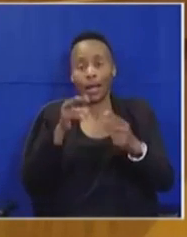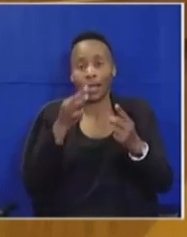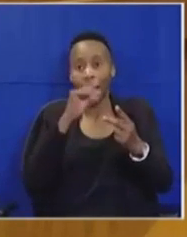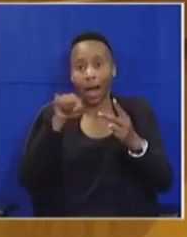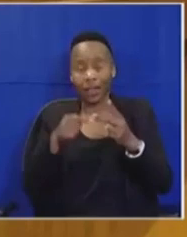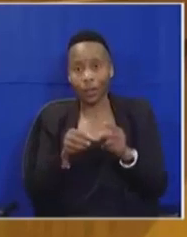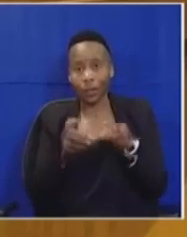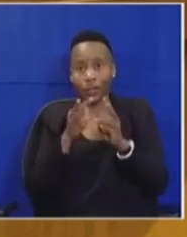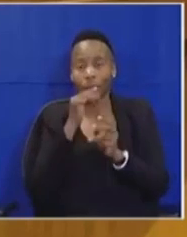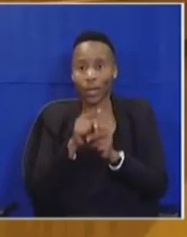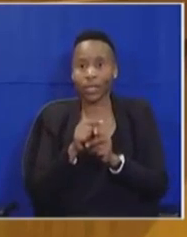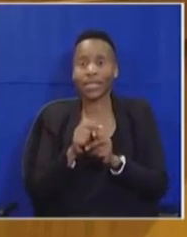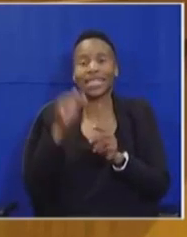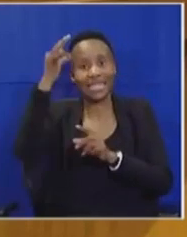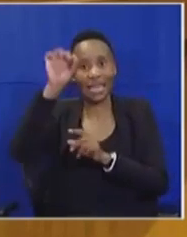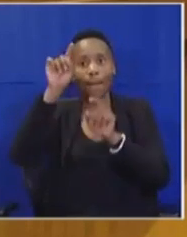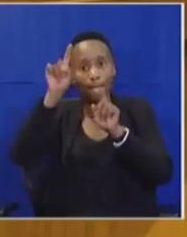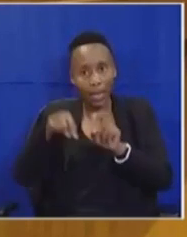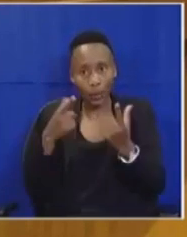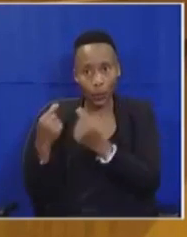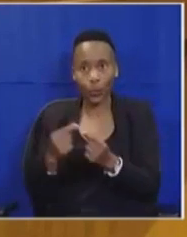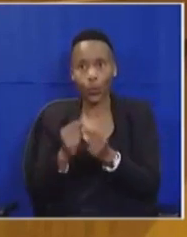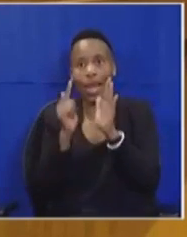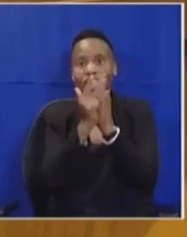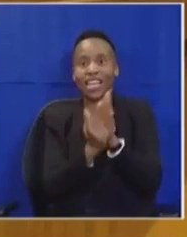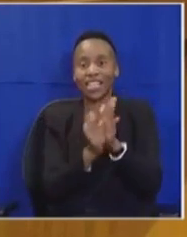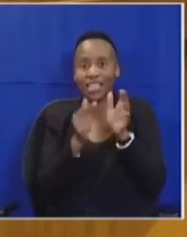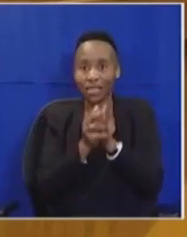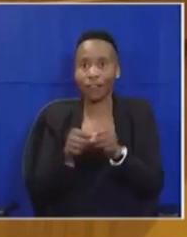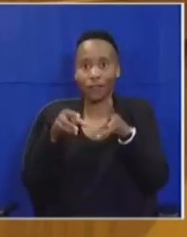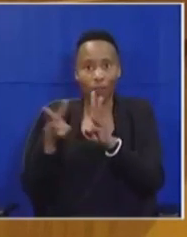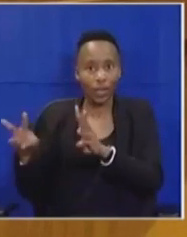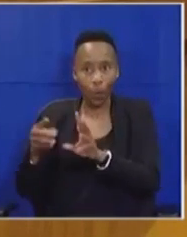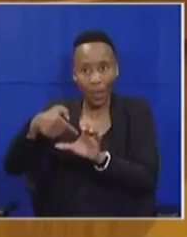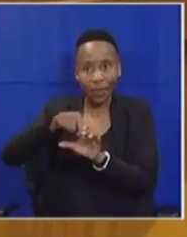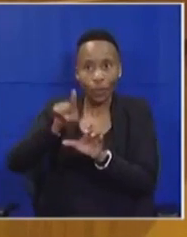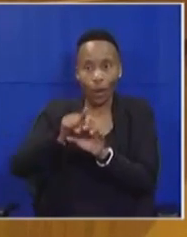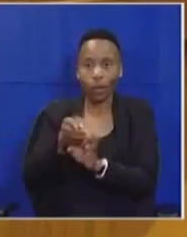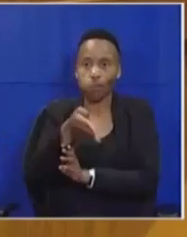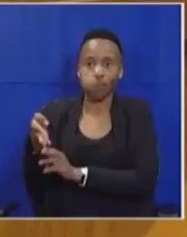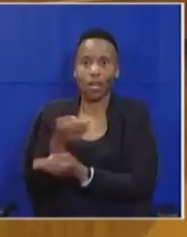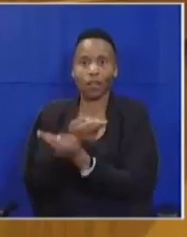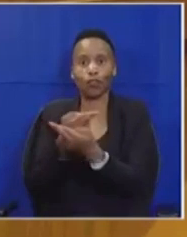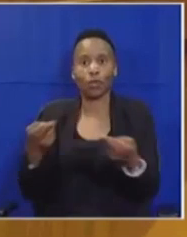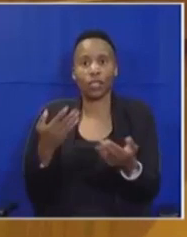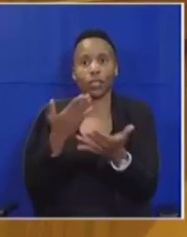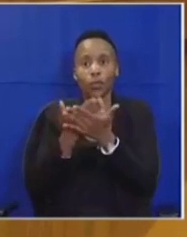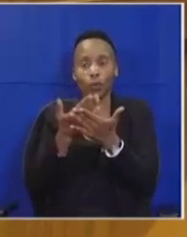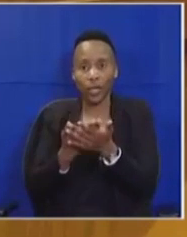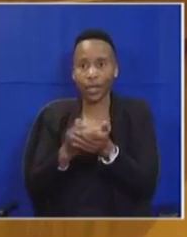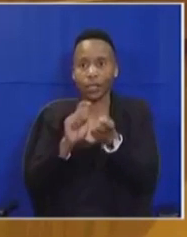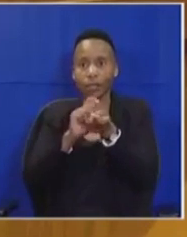take reasonable legislative and measures within its available resources to foster conditions that